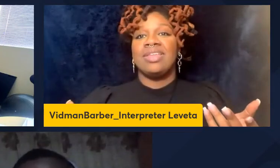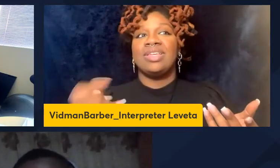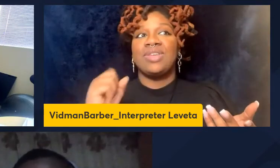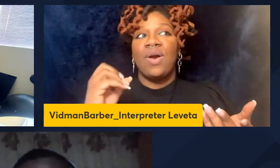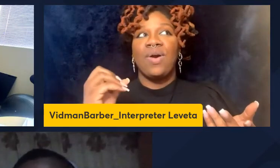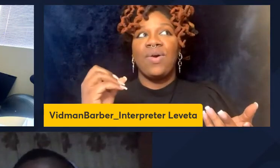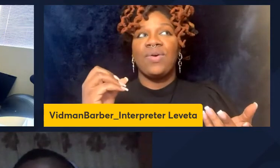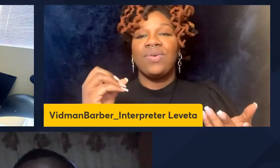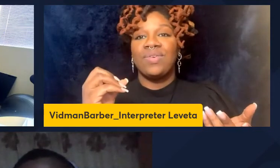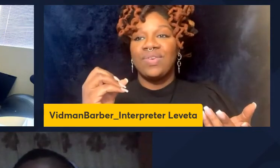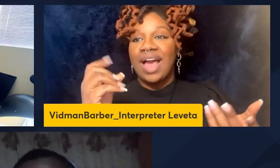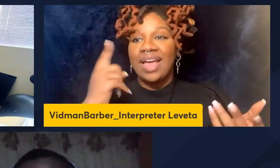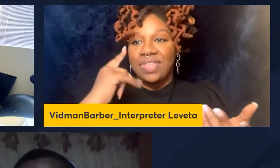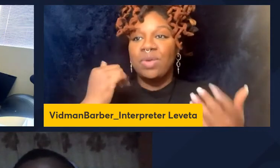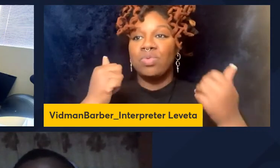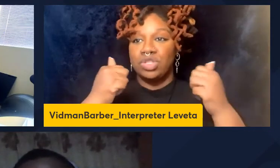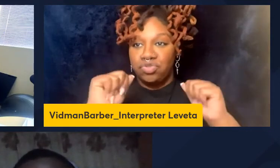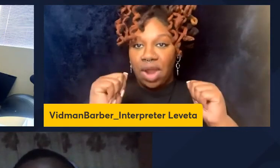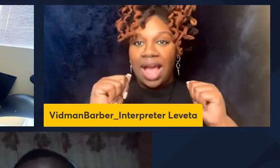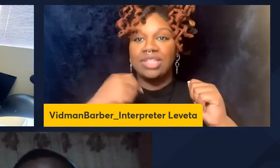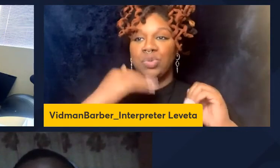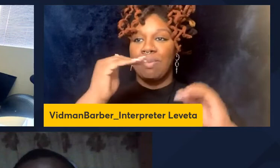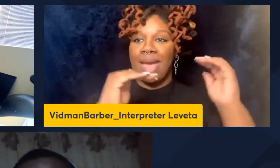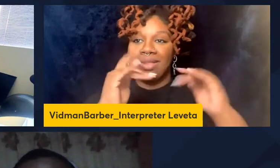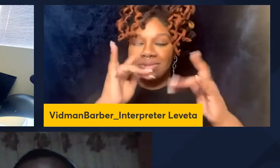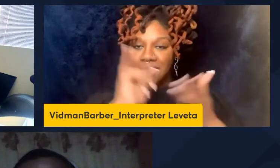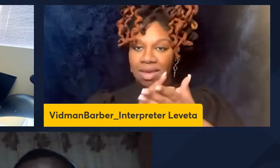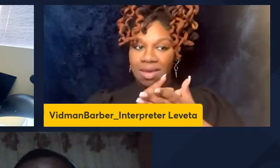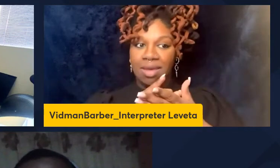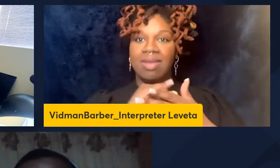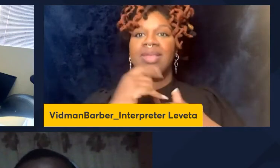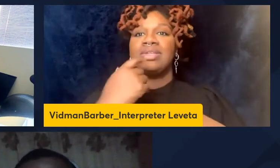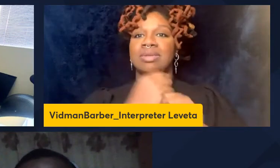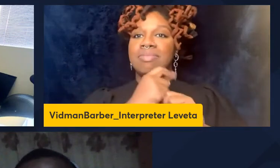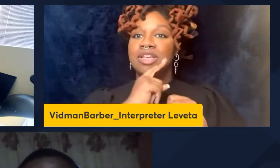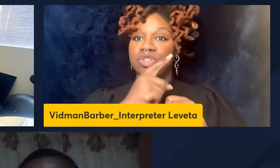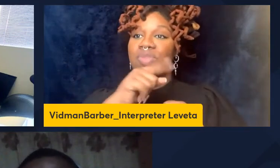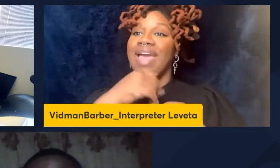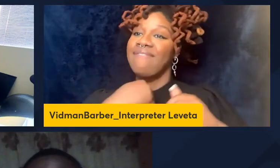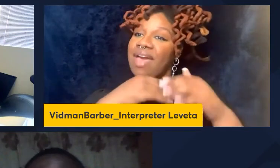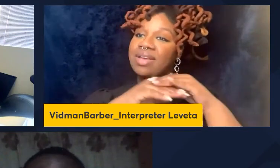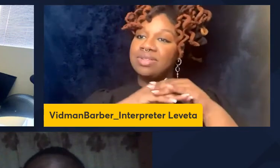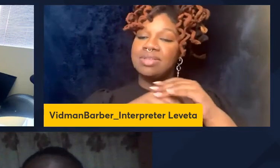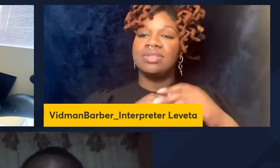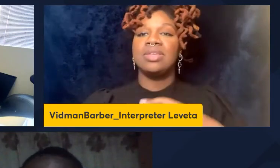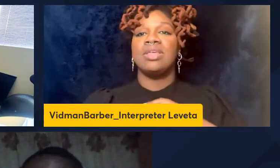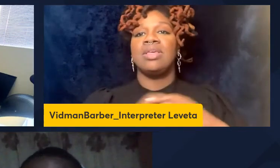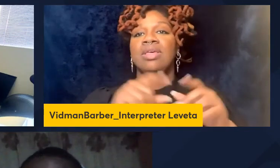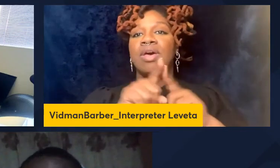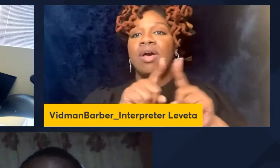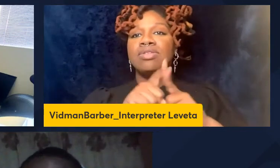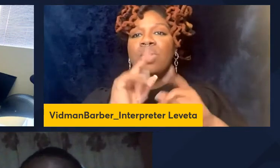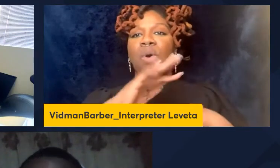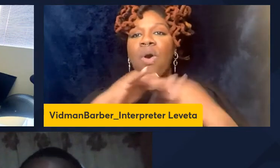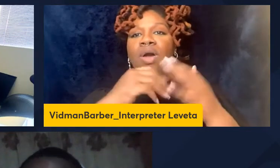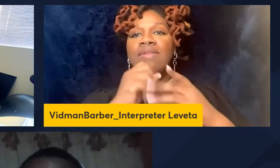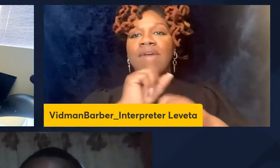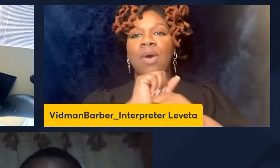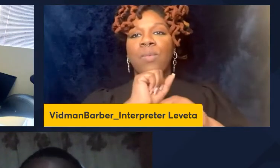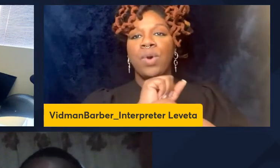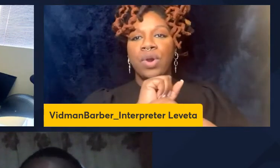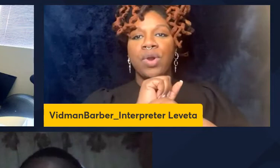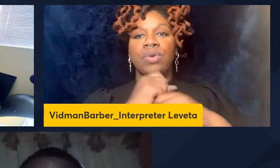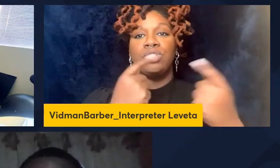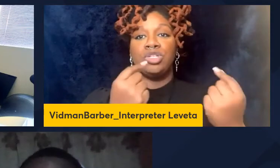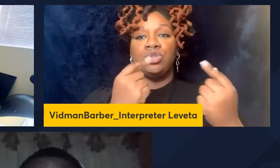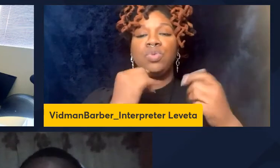think we tried to balance that by ensuring that they have access. All of the work that we do